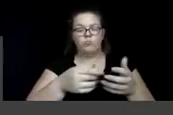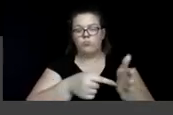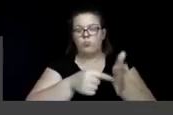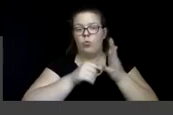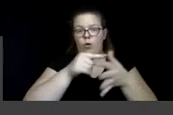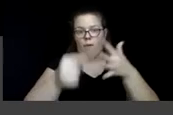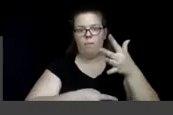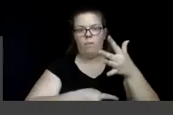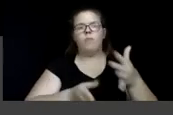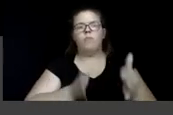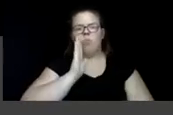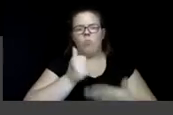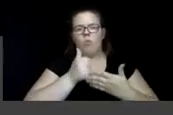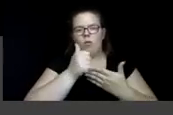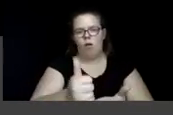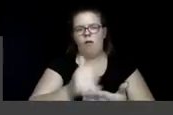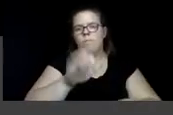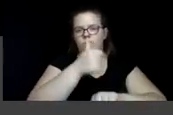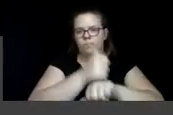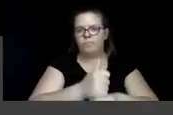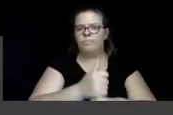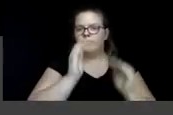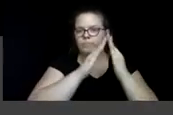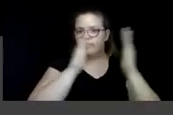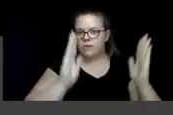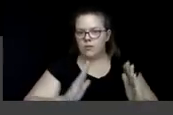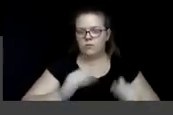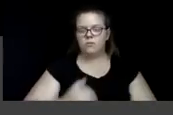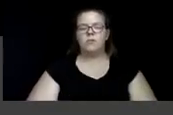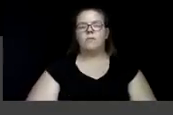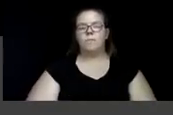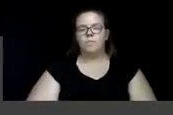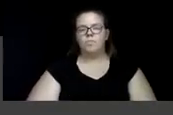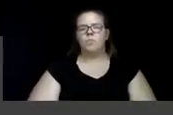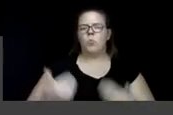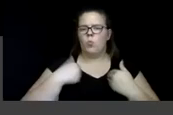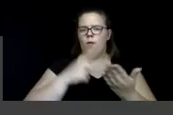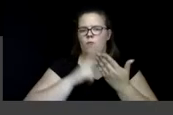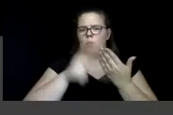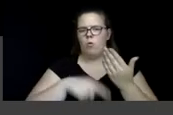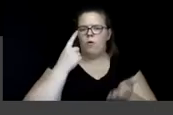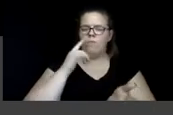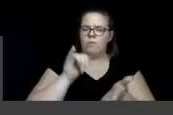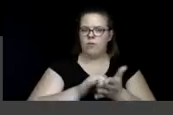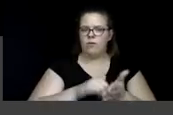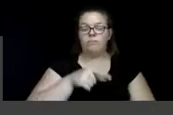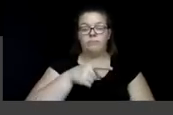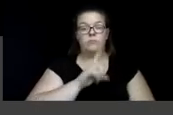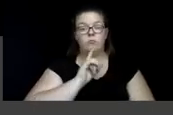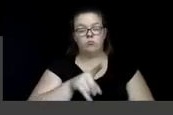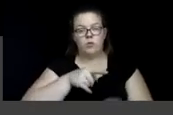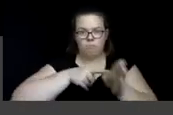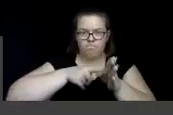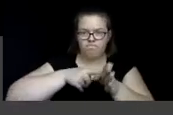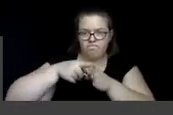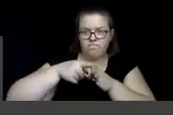with vouchers for housing. And we have a program that's pretty specialized, that group,